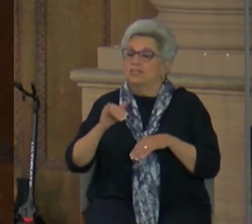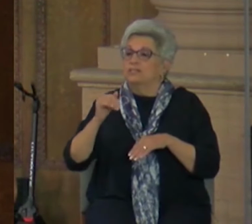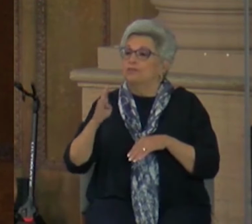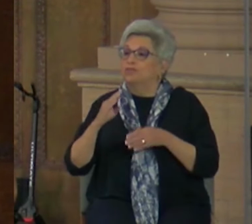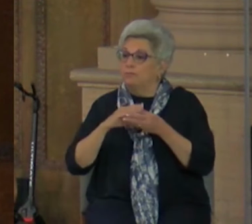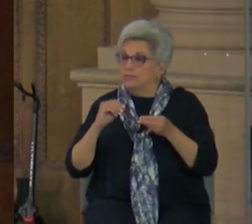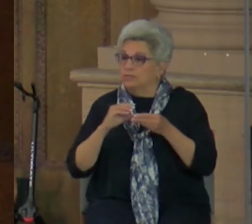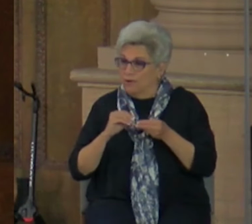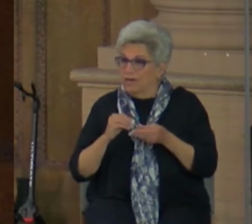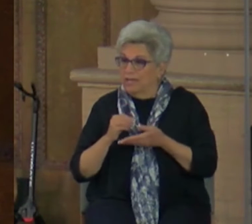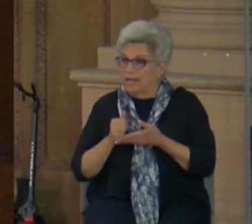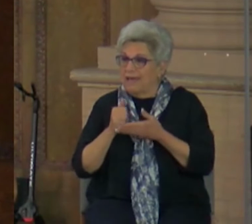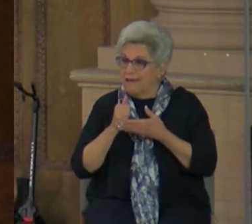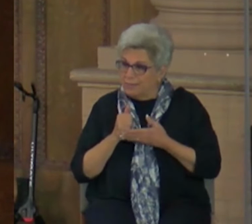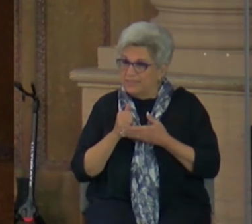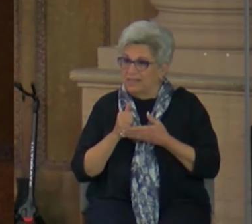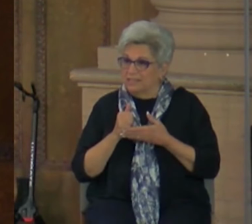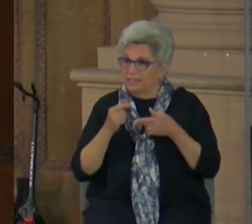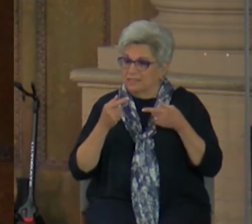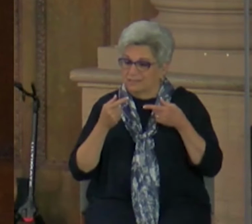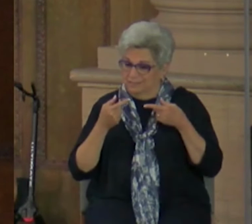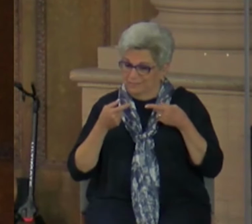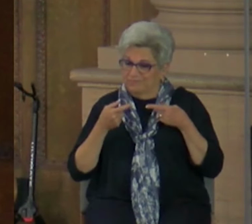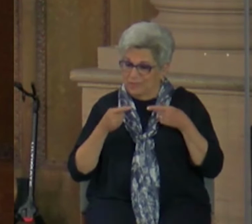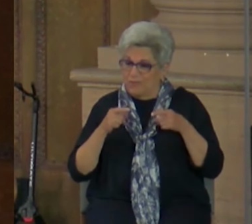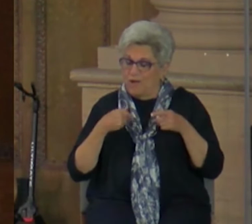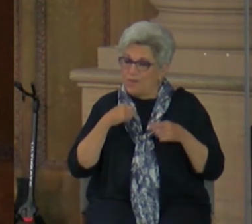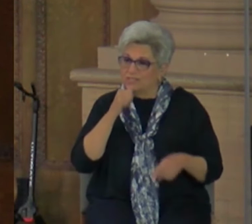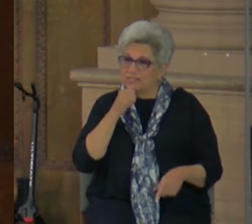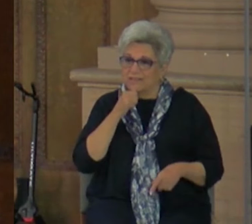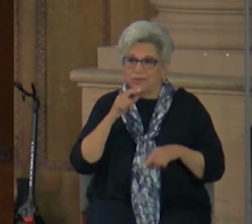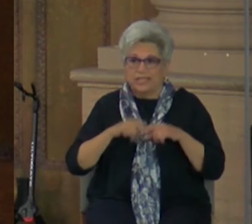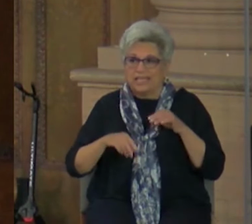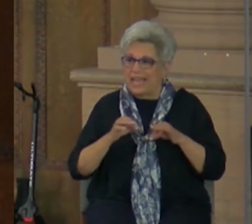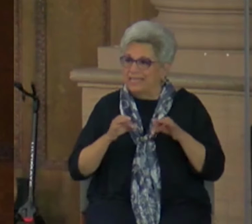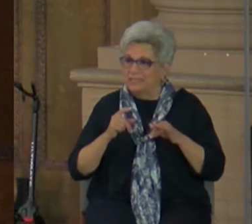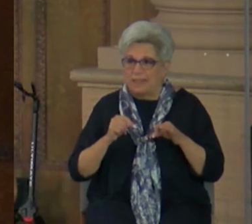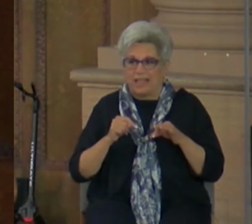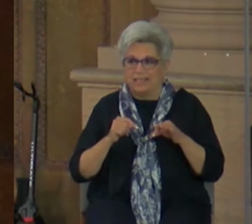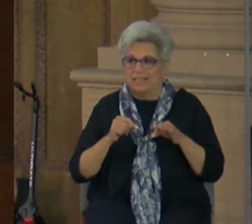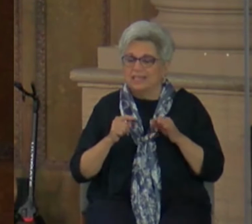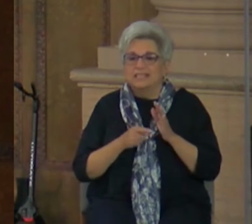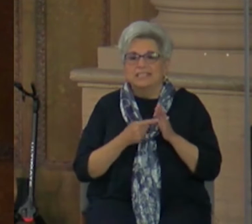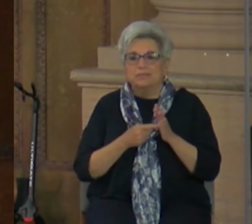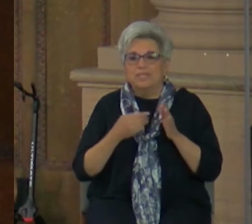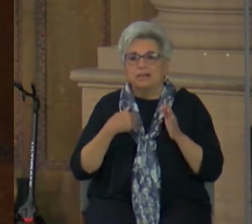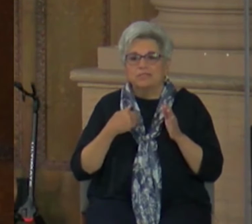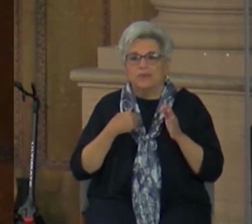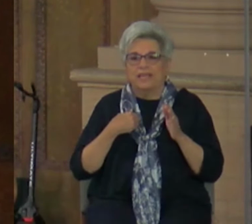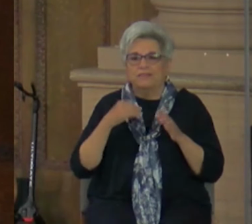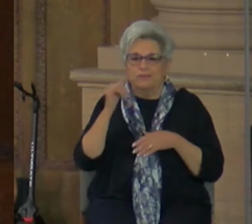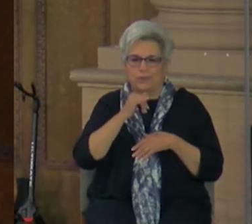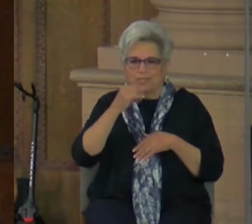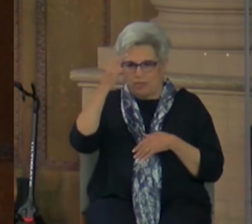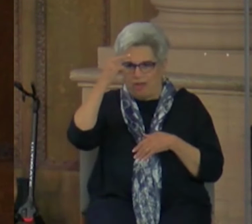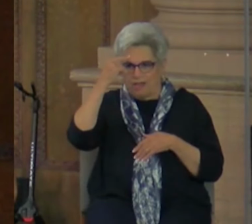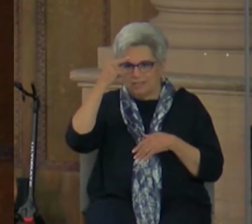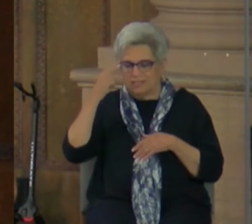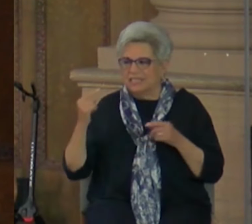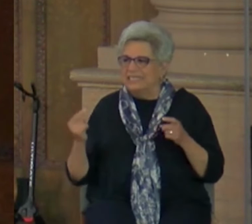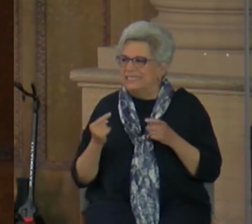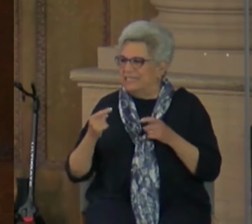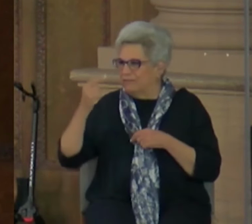and when we can't explain it. I mean, for all of the foolish things that we might think, even the sinful things, for all the ways that we might sin